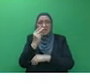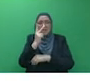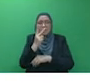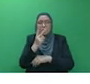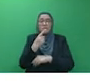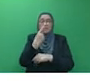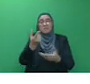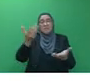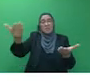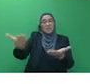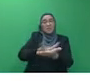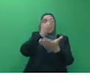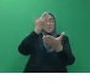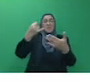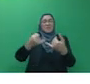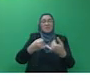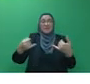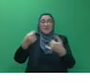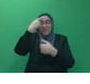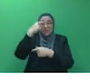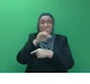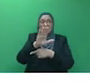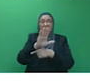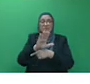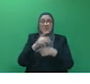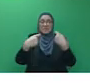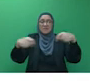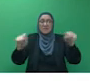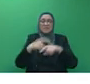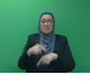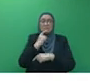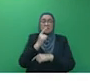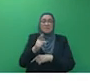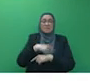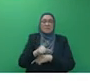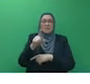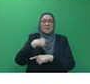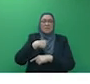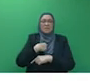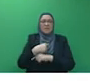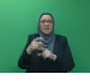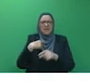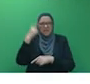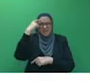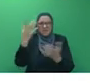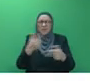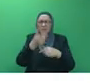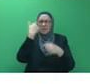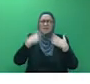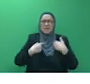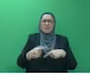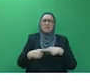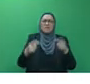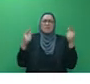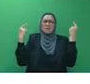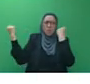think so i think i would like to think that i have made enough noise online i've managed to make enough uh a bit of enough of an impact